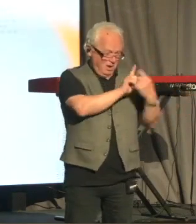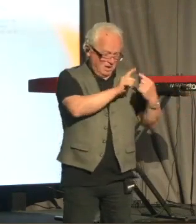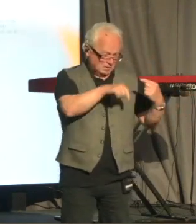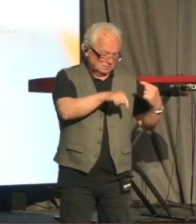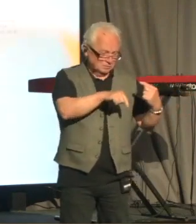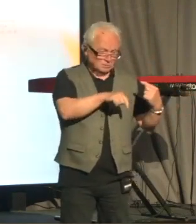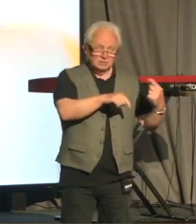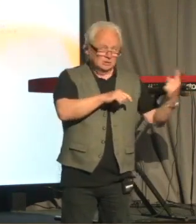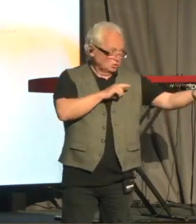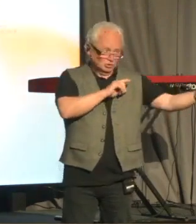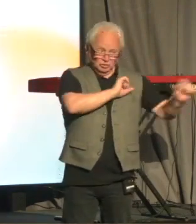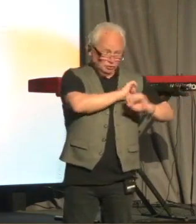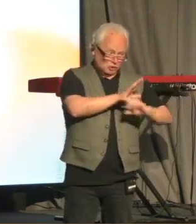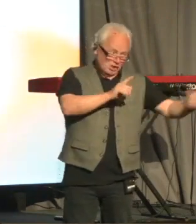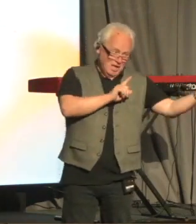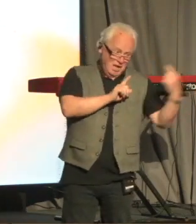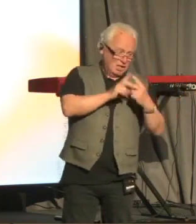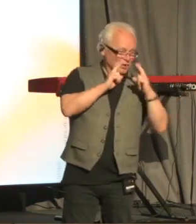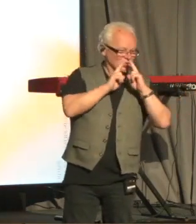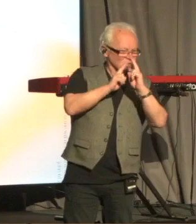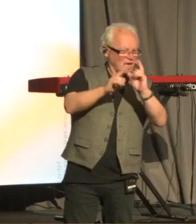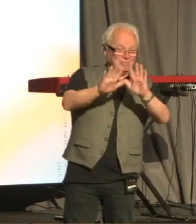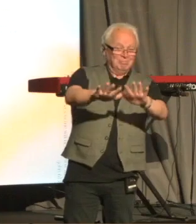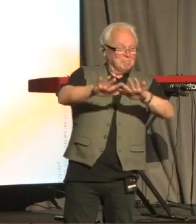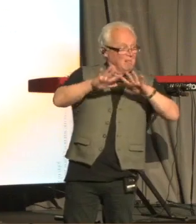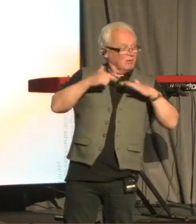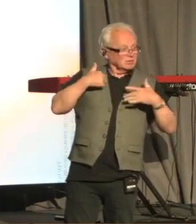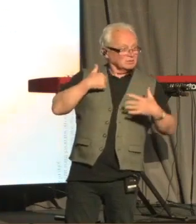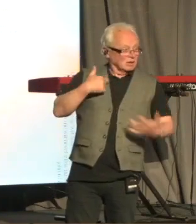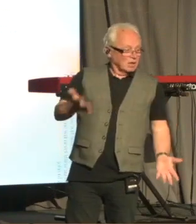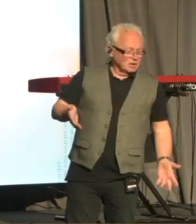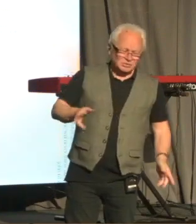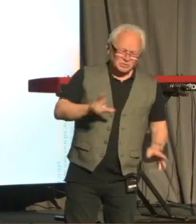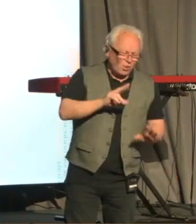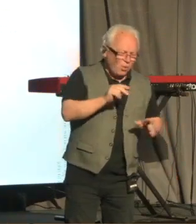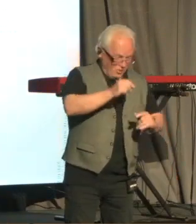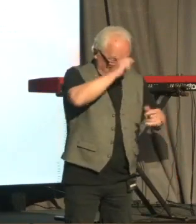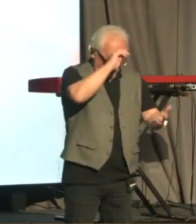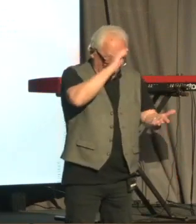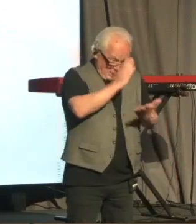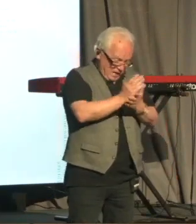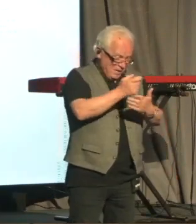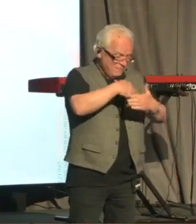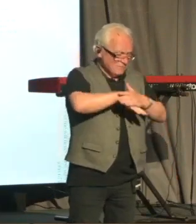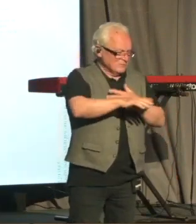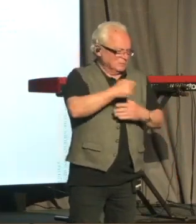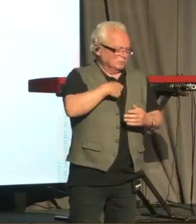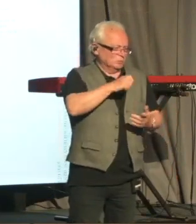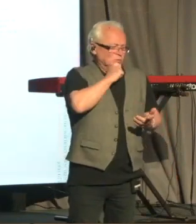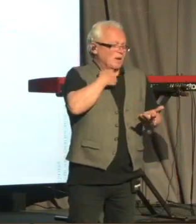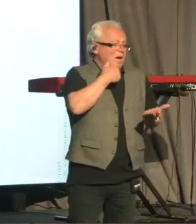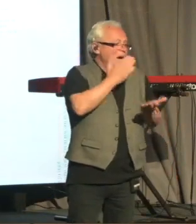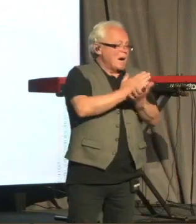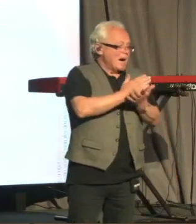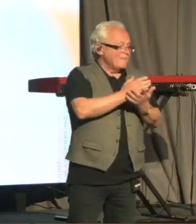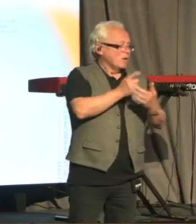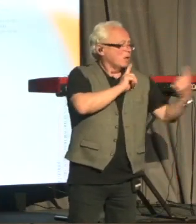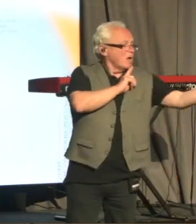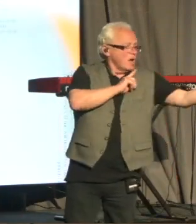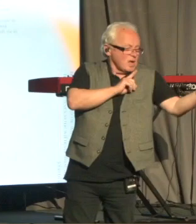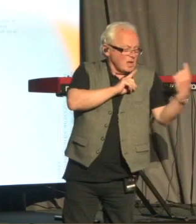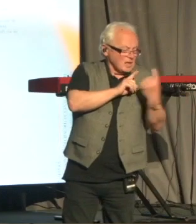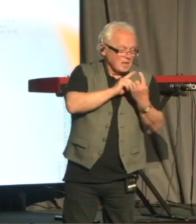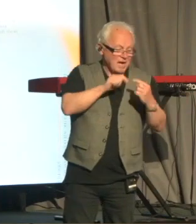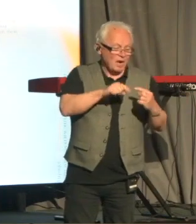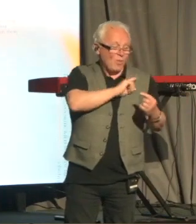You're not here because you've seen the miracles I've performed and you believe in who I am. You're here because